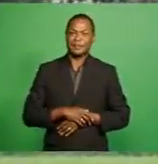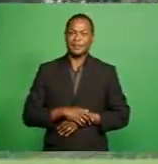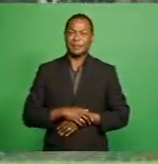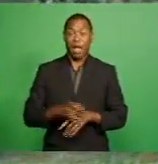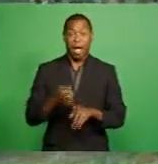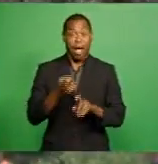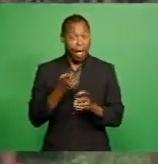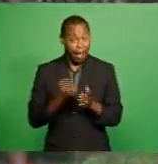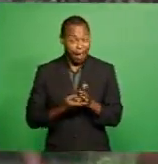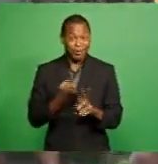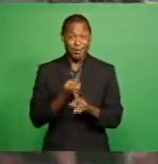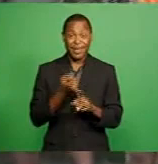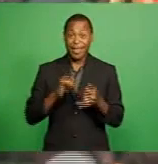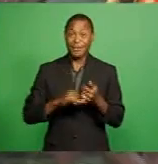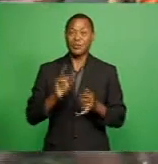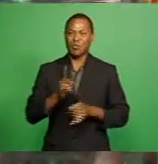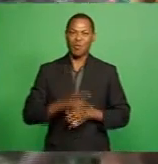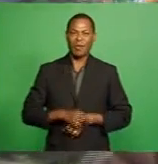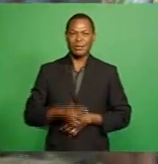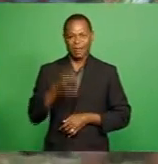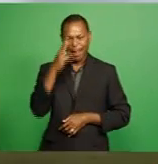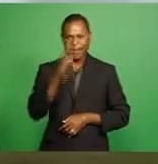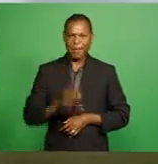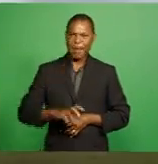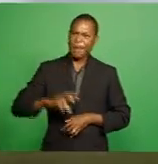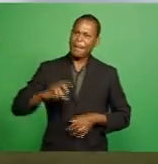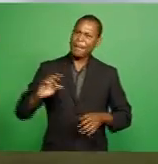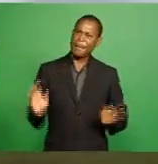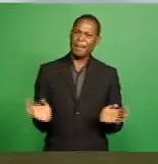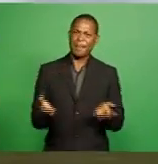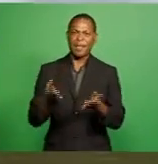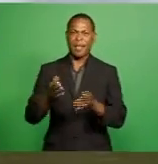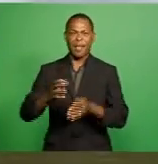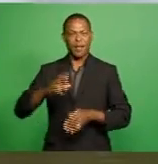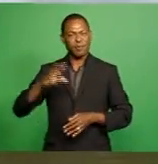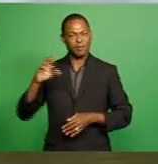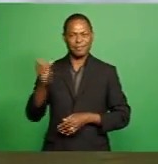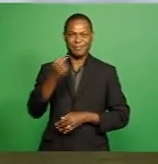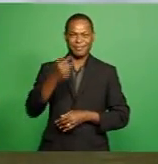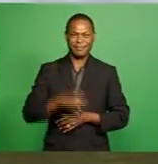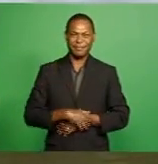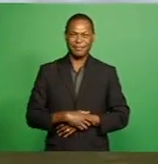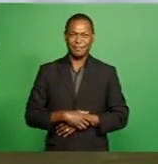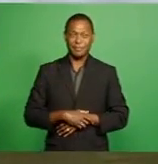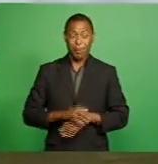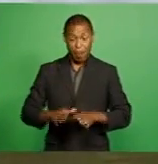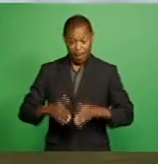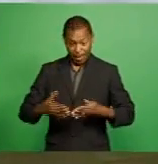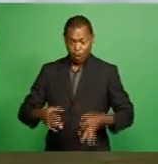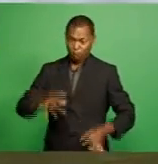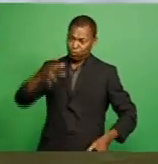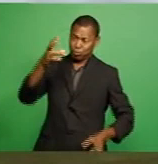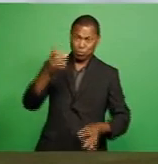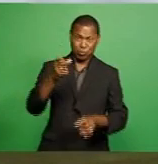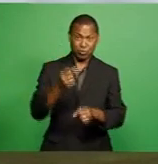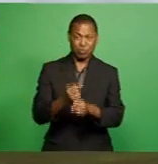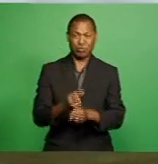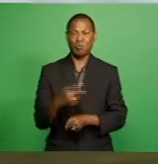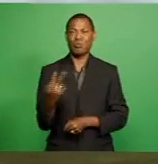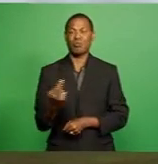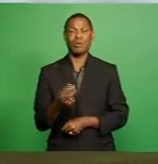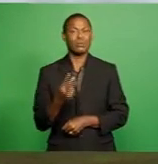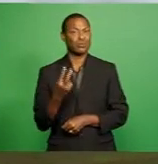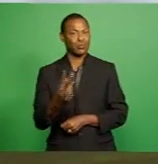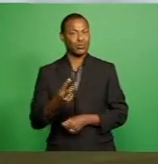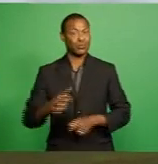was later named the player of the match. At the moment we are about to complete our round 2 of competition and